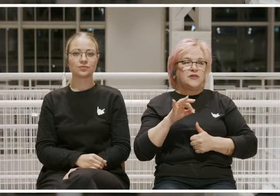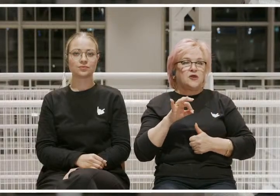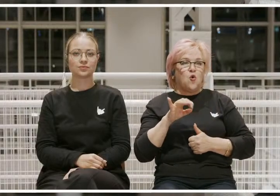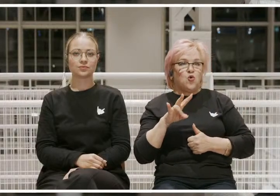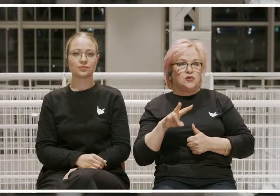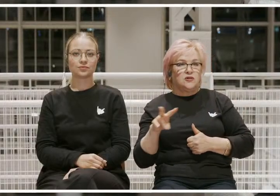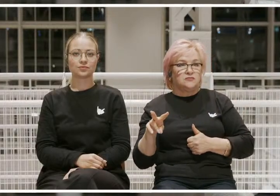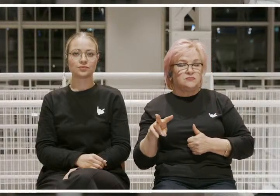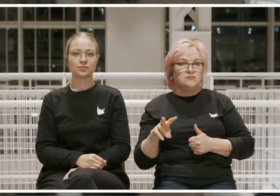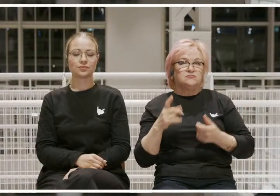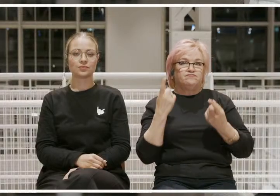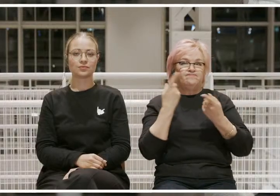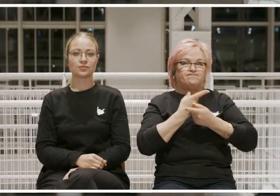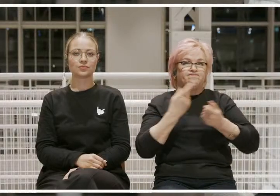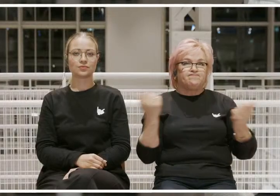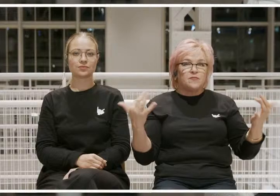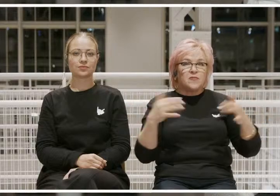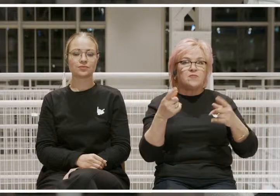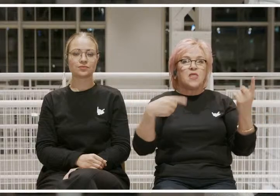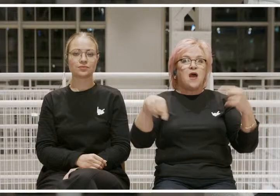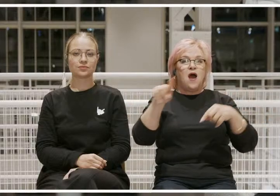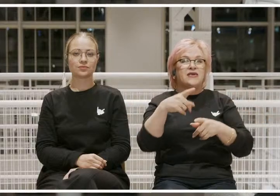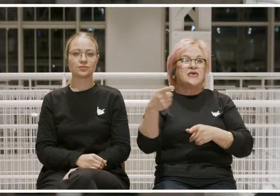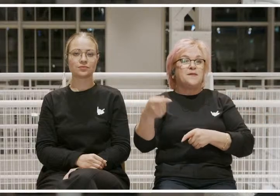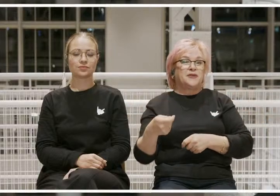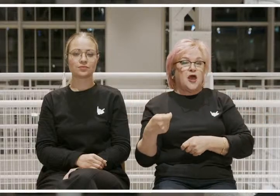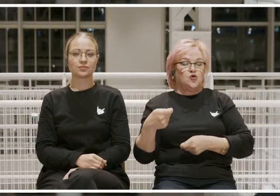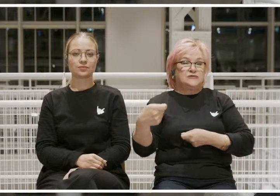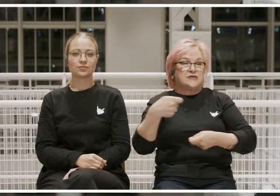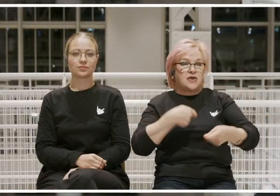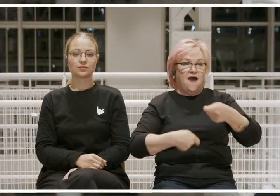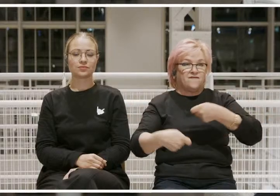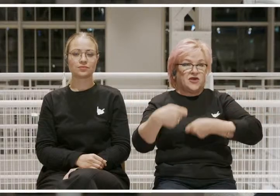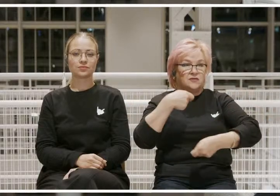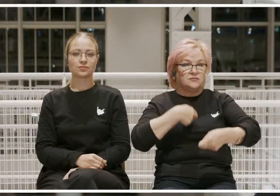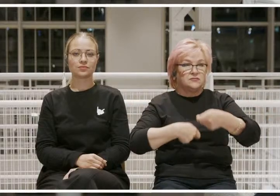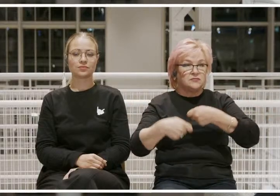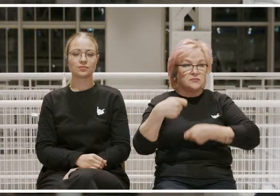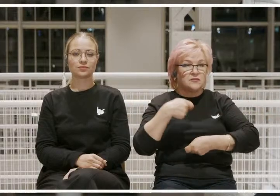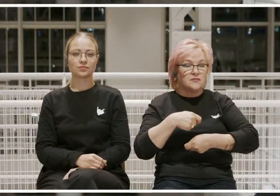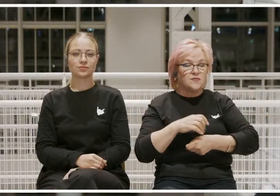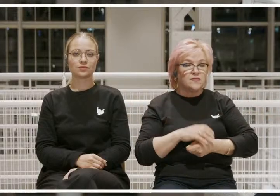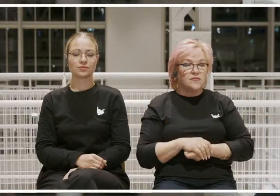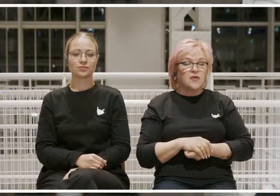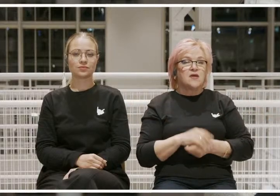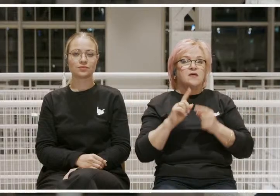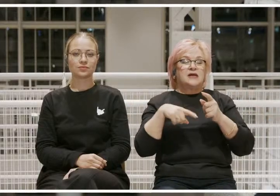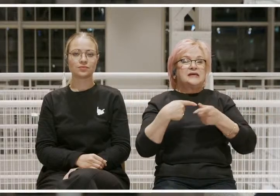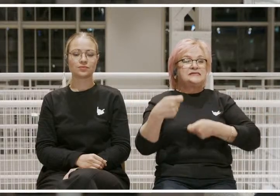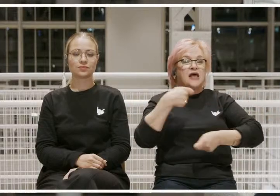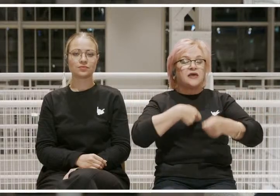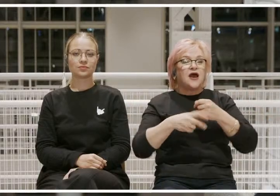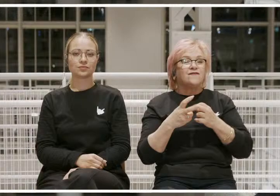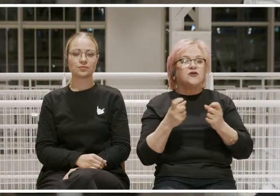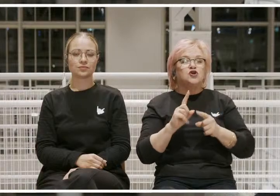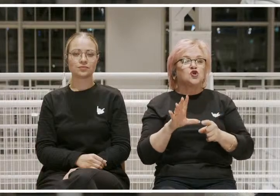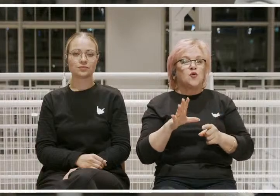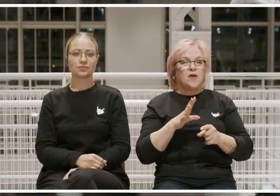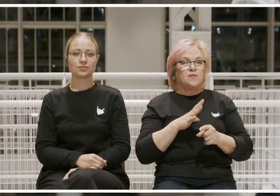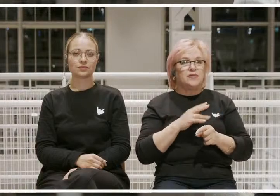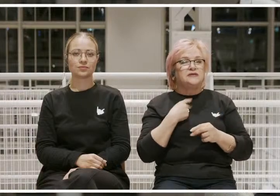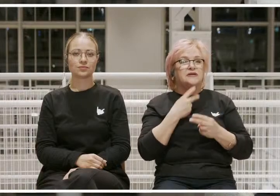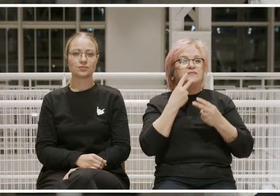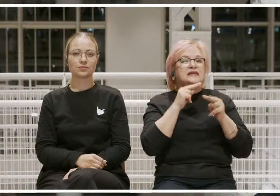and they're applying for being exhibition guides, and like